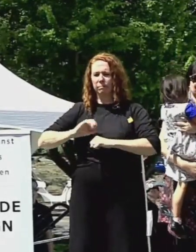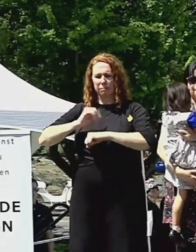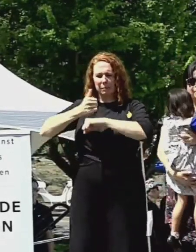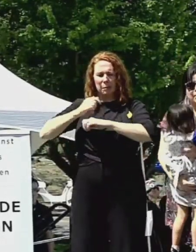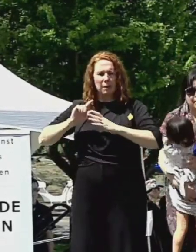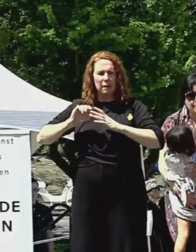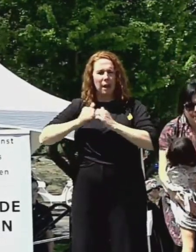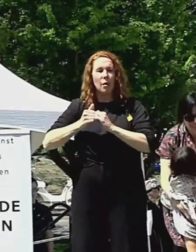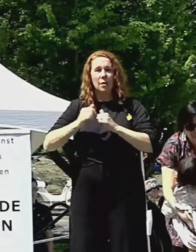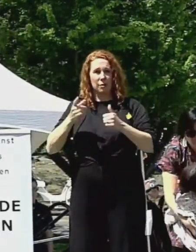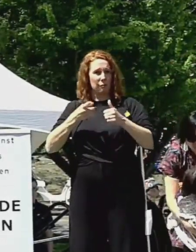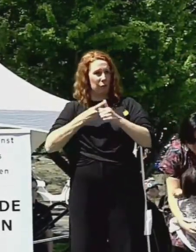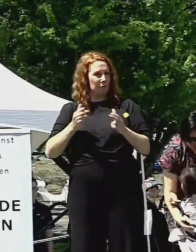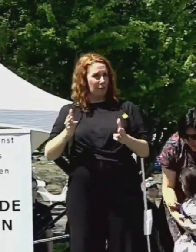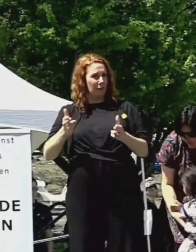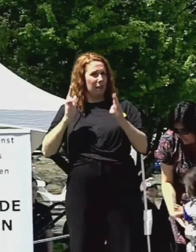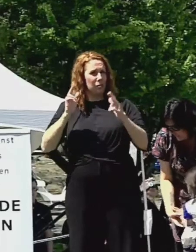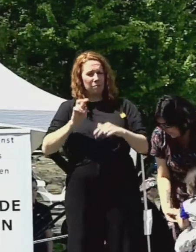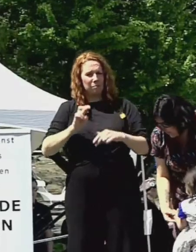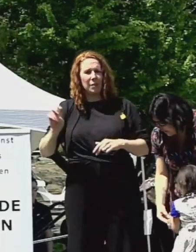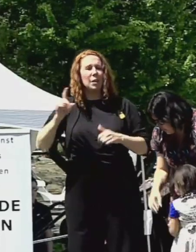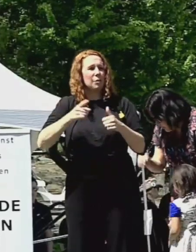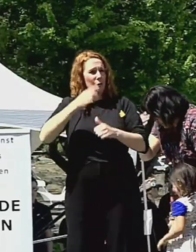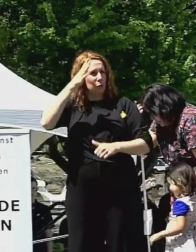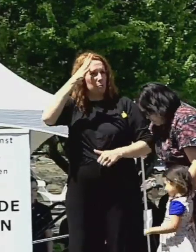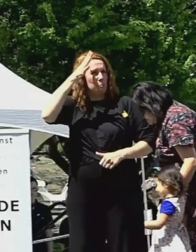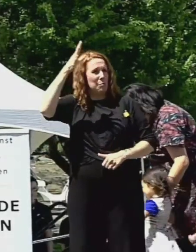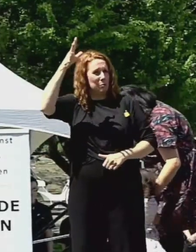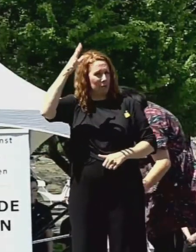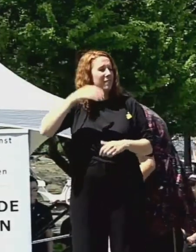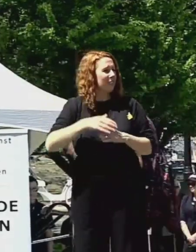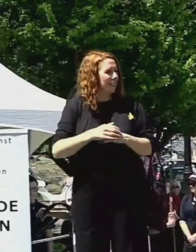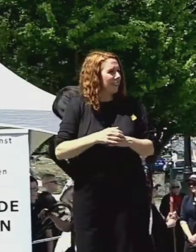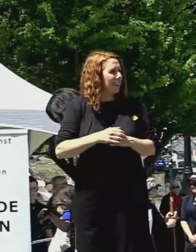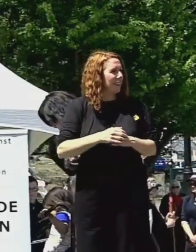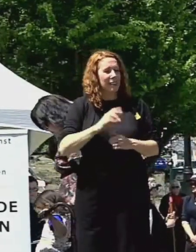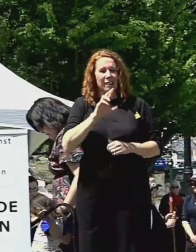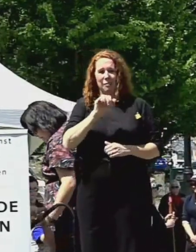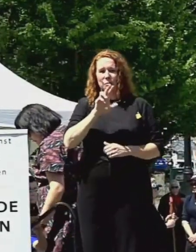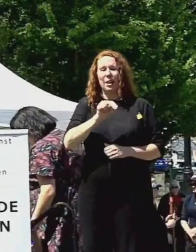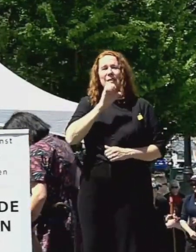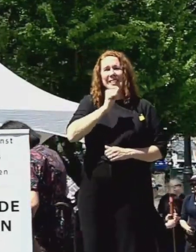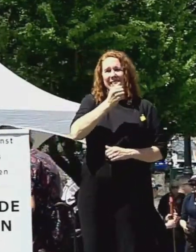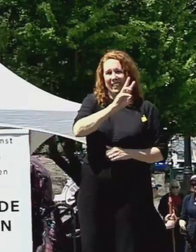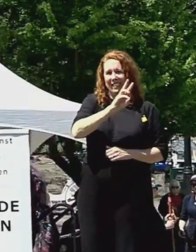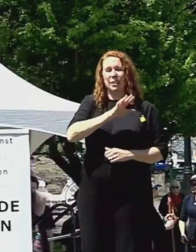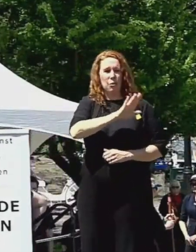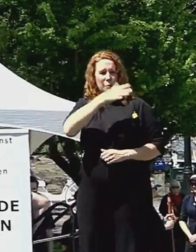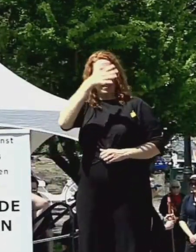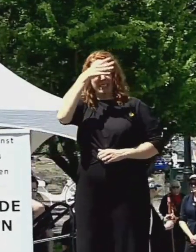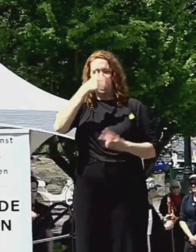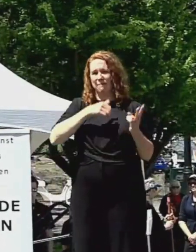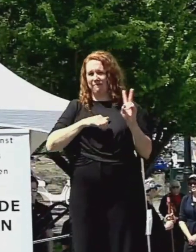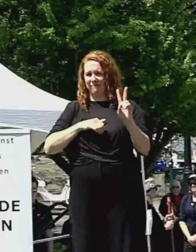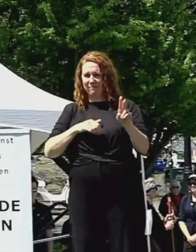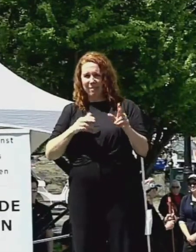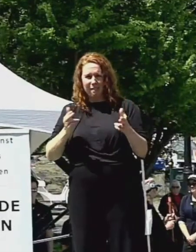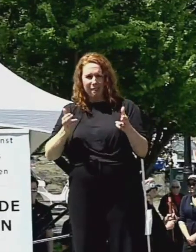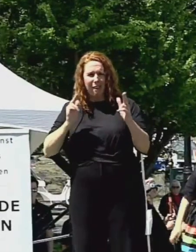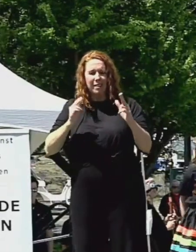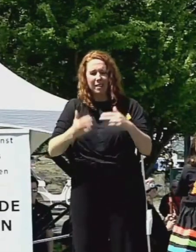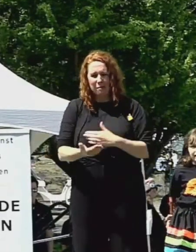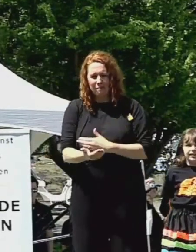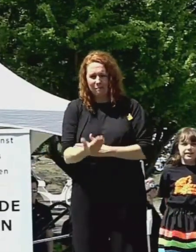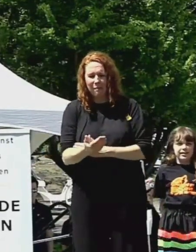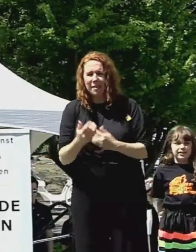about that first hunting trip, how the first moose came about. Raven was 16 years old, and her and my dad went hunting in the morning,